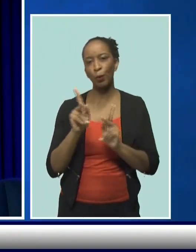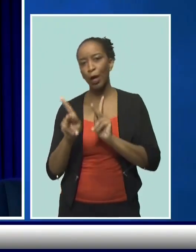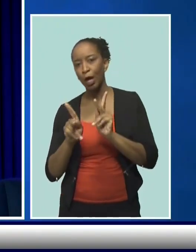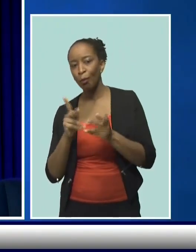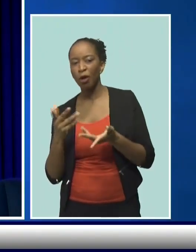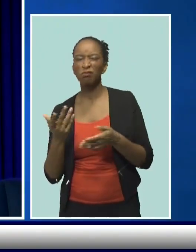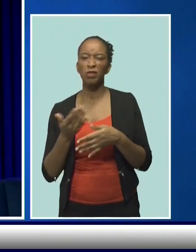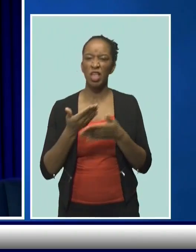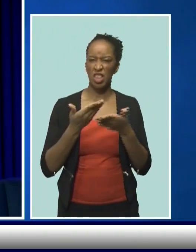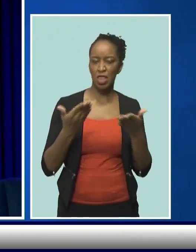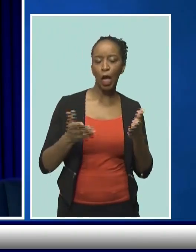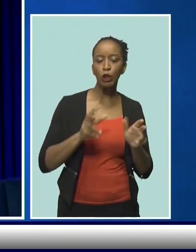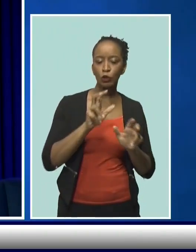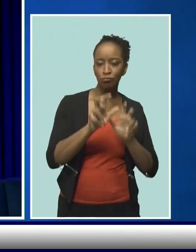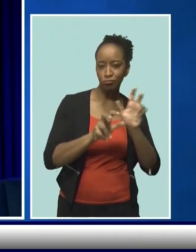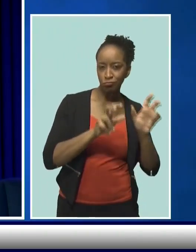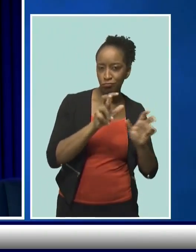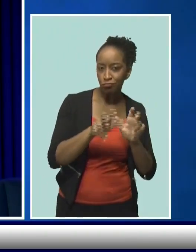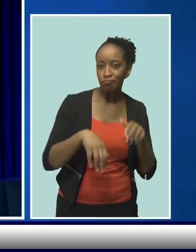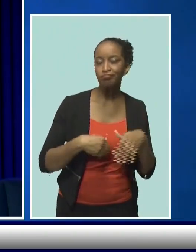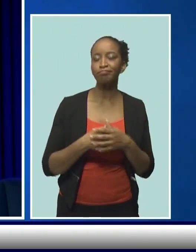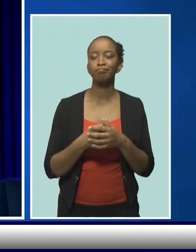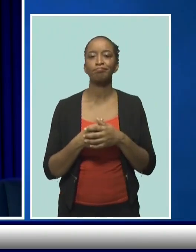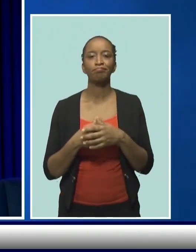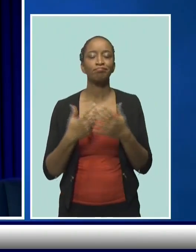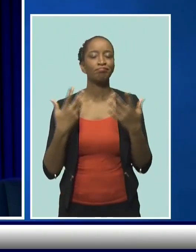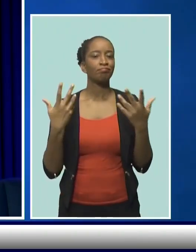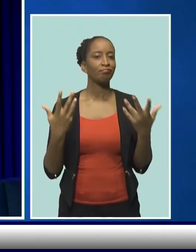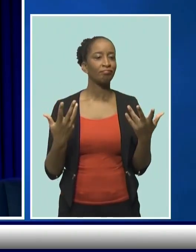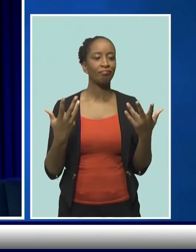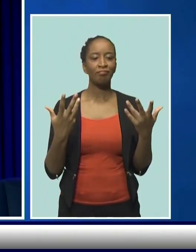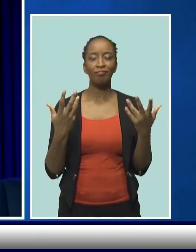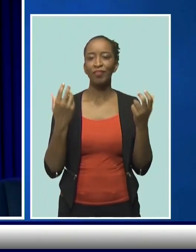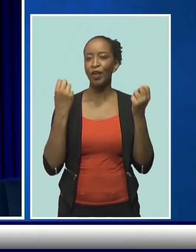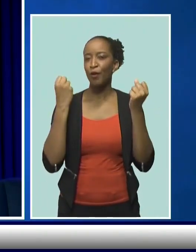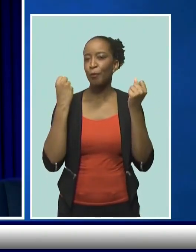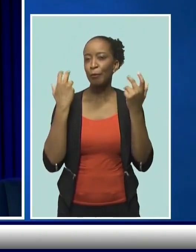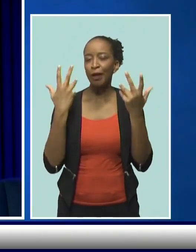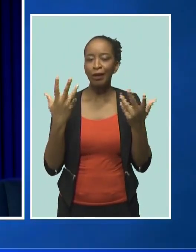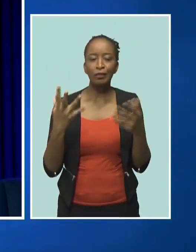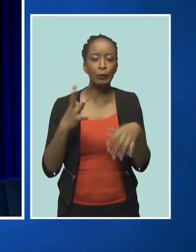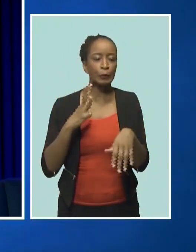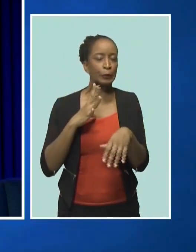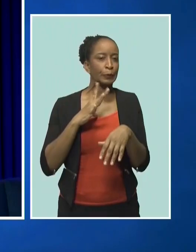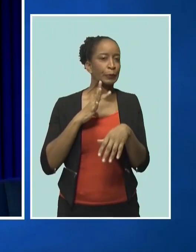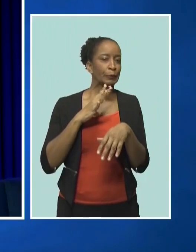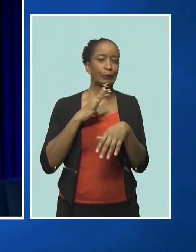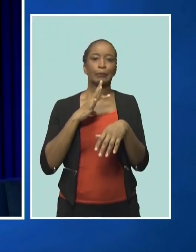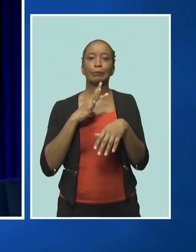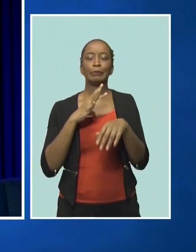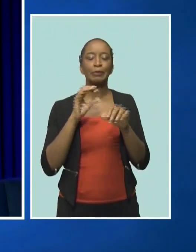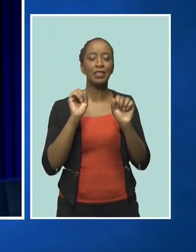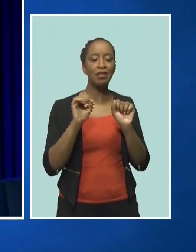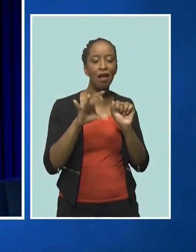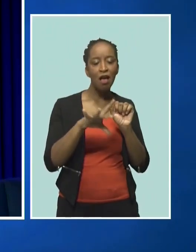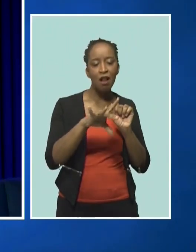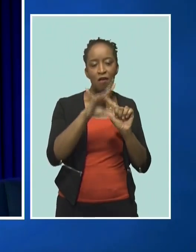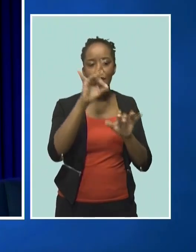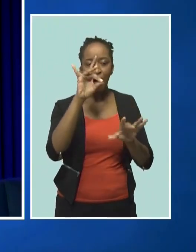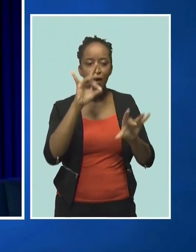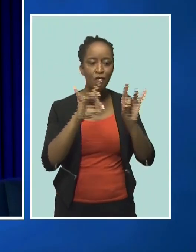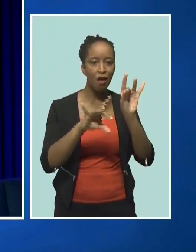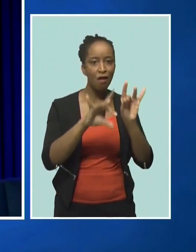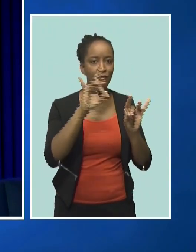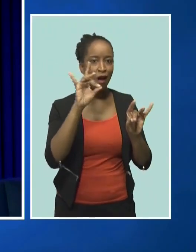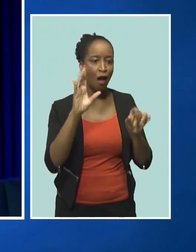treasures, a lot of hidden treasures within the village that need to be uncovered. So I